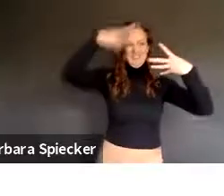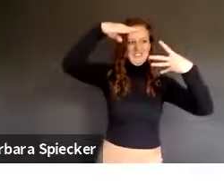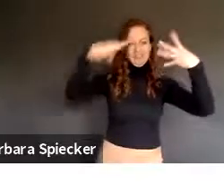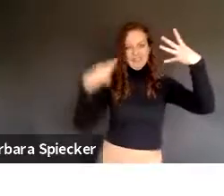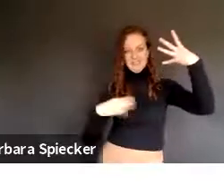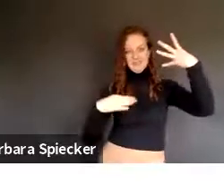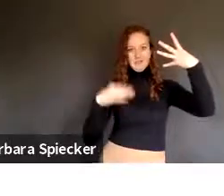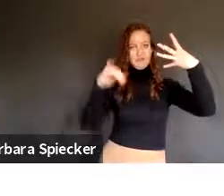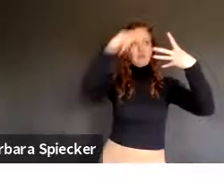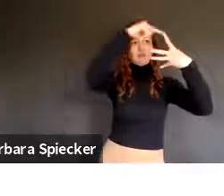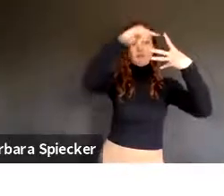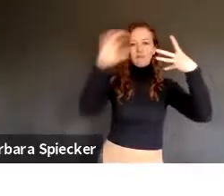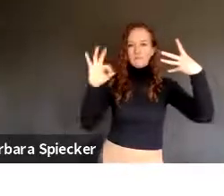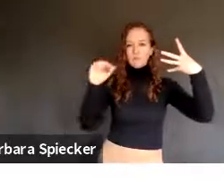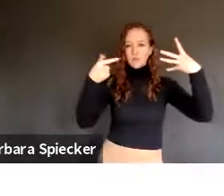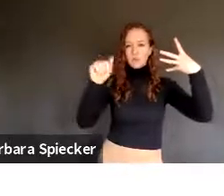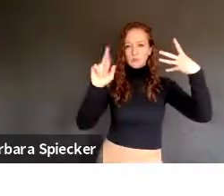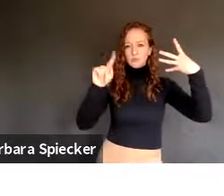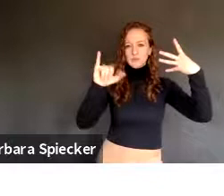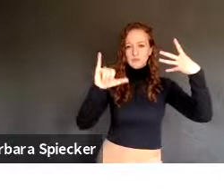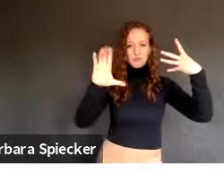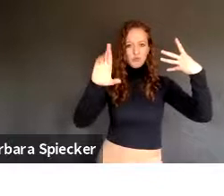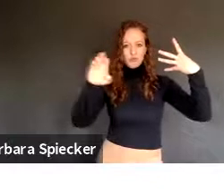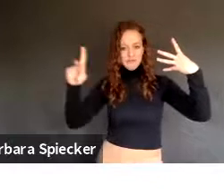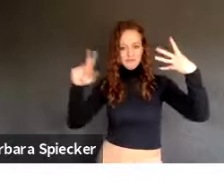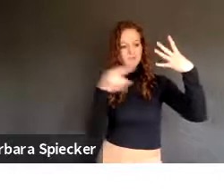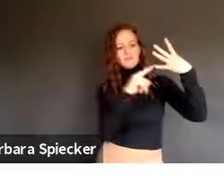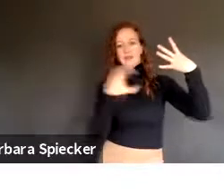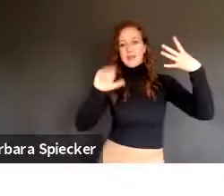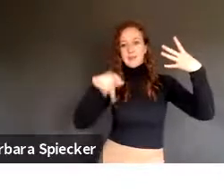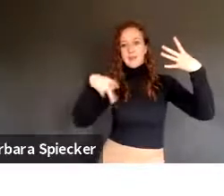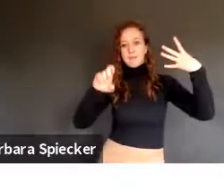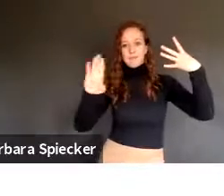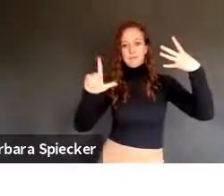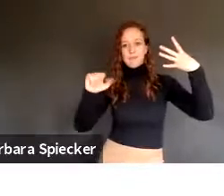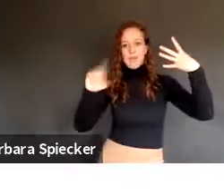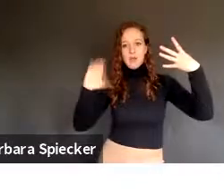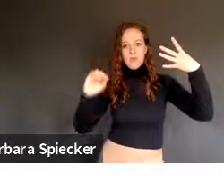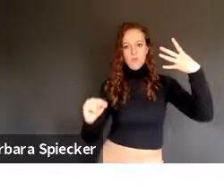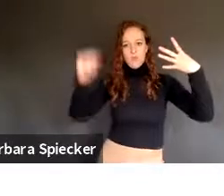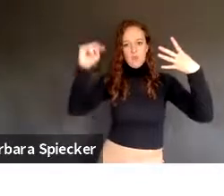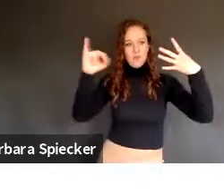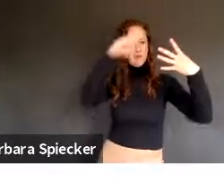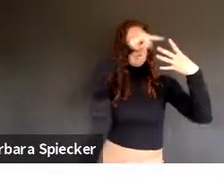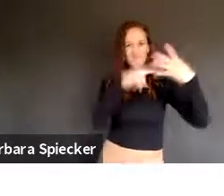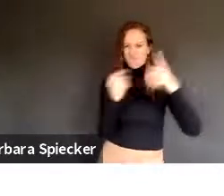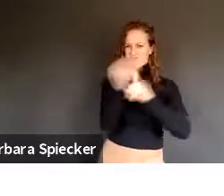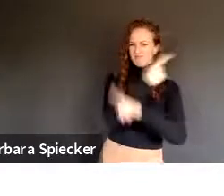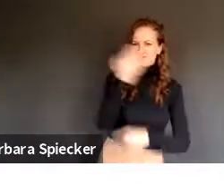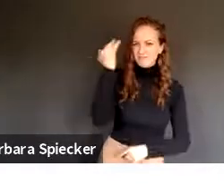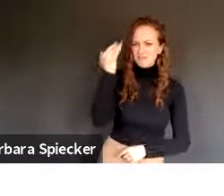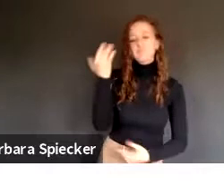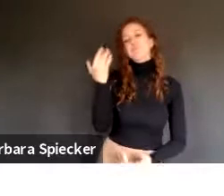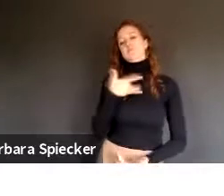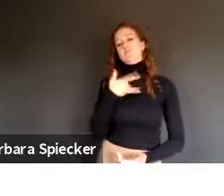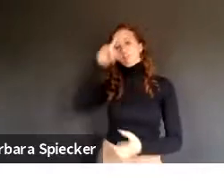kelp decreased the most at the two far ends of that latitudinal gradient. So at Cape Blanco North at the far south end